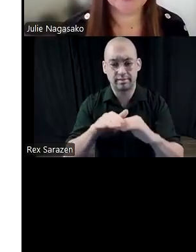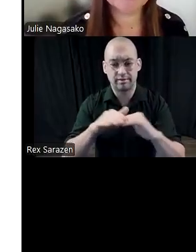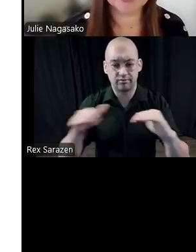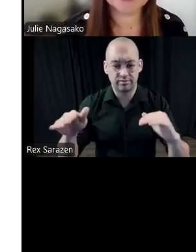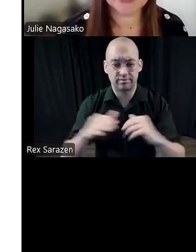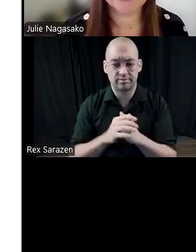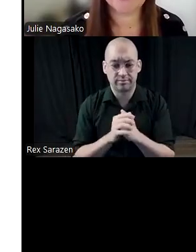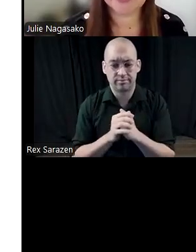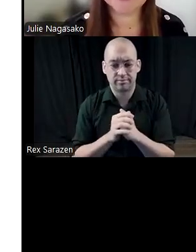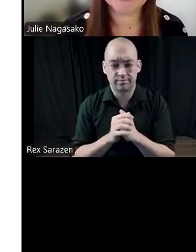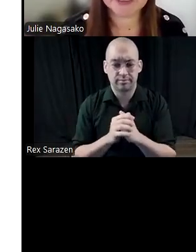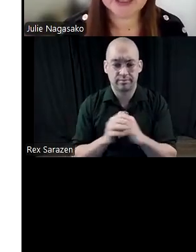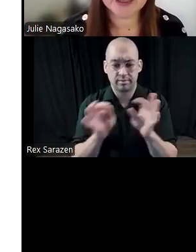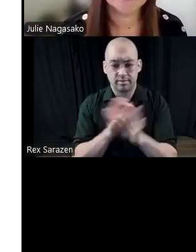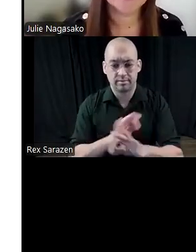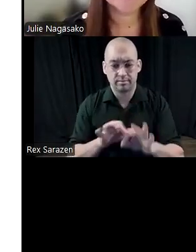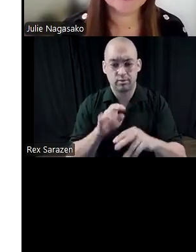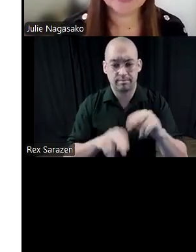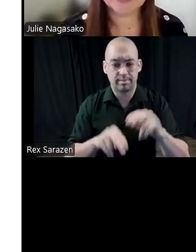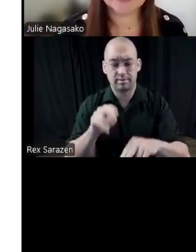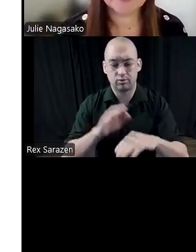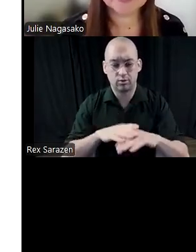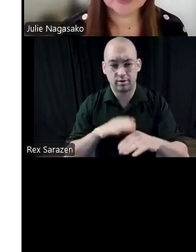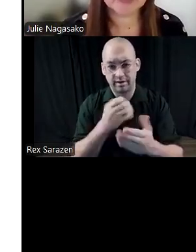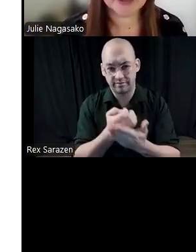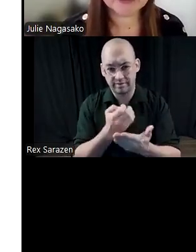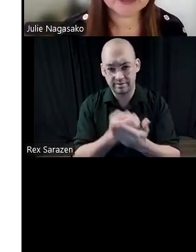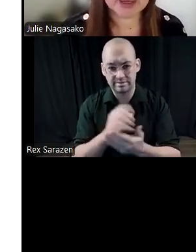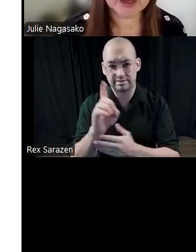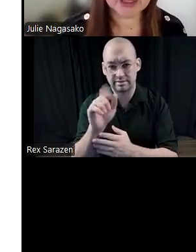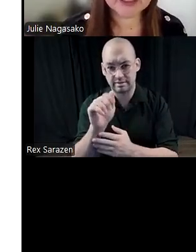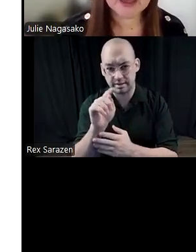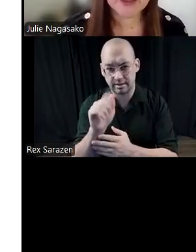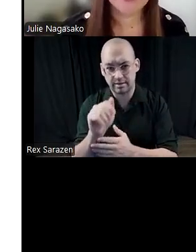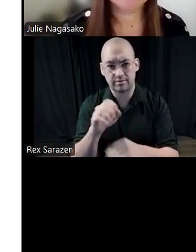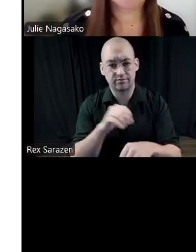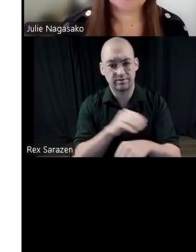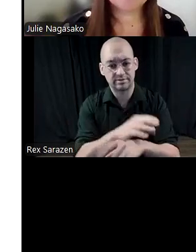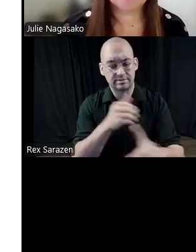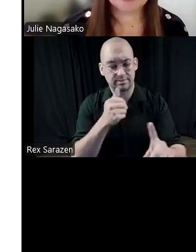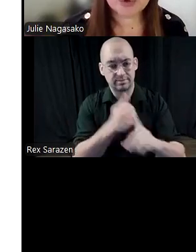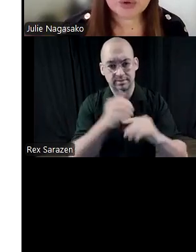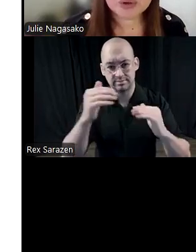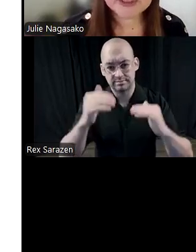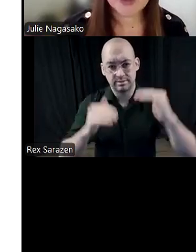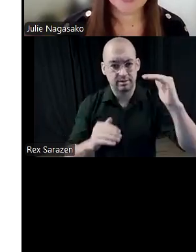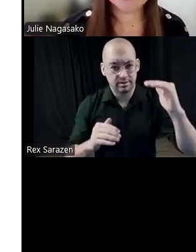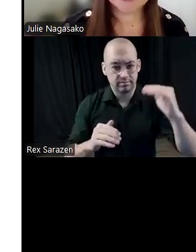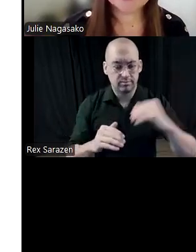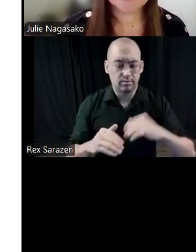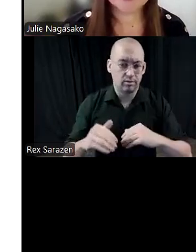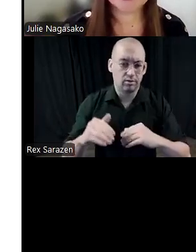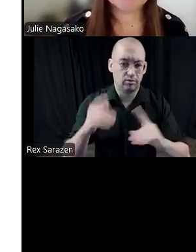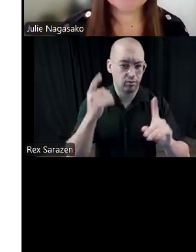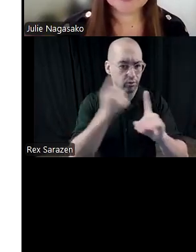to always be building on evidence and data so that we can effectively impact disparities. And then our overall goals are